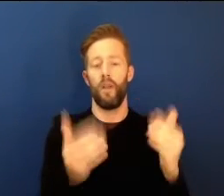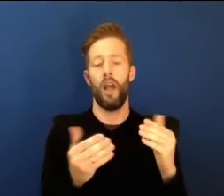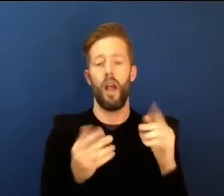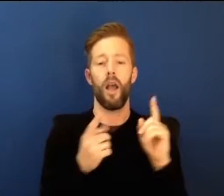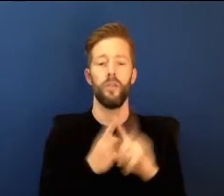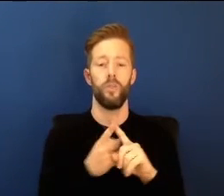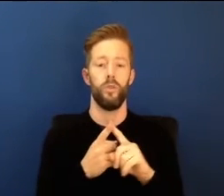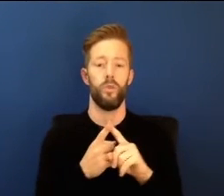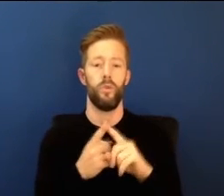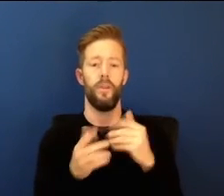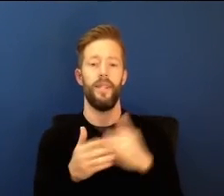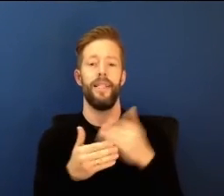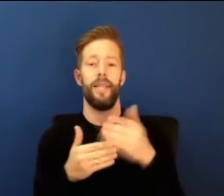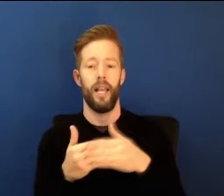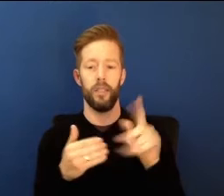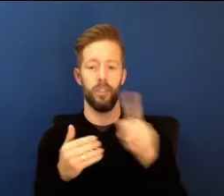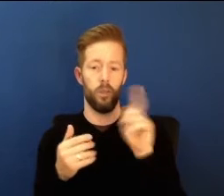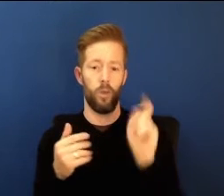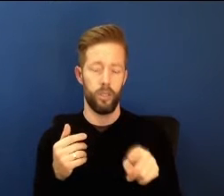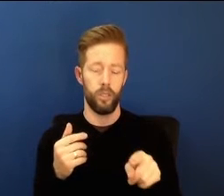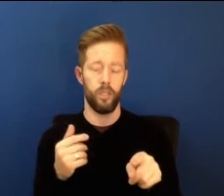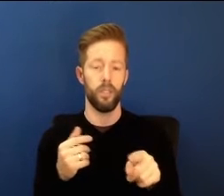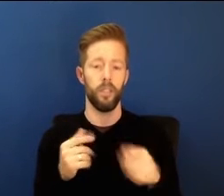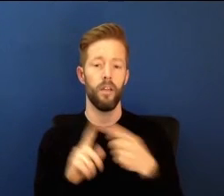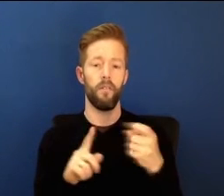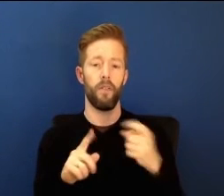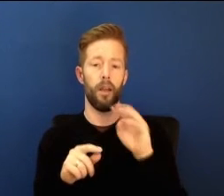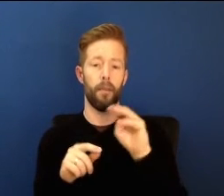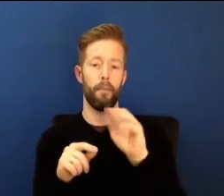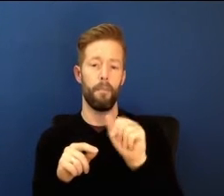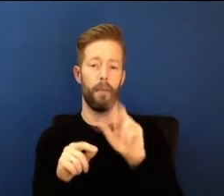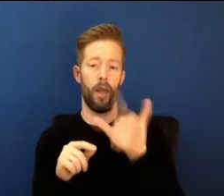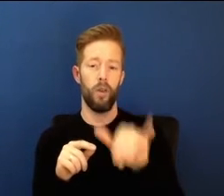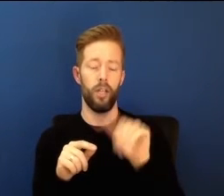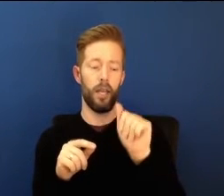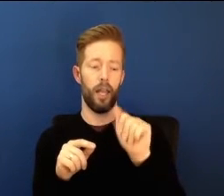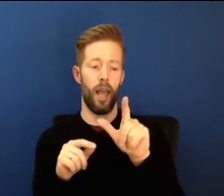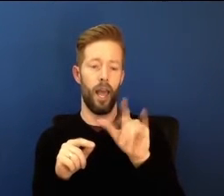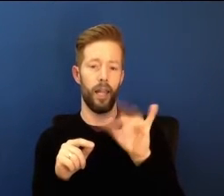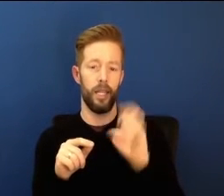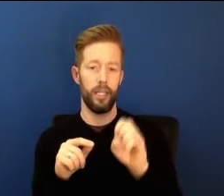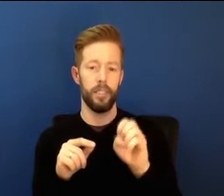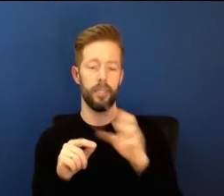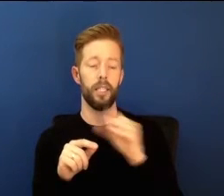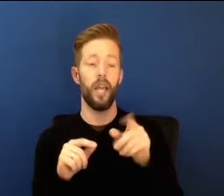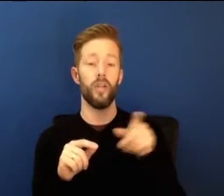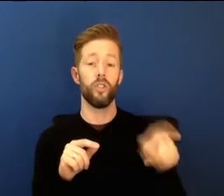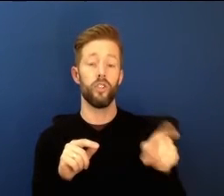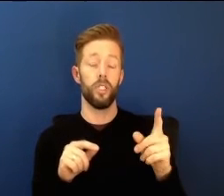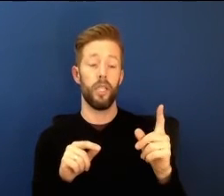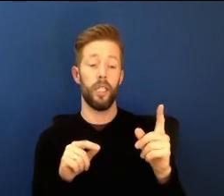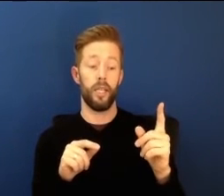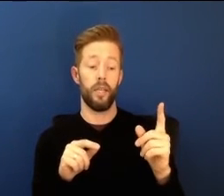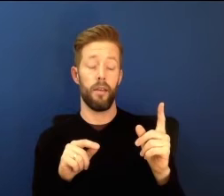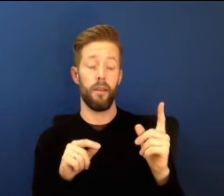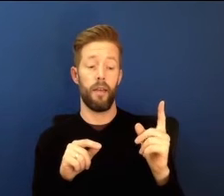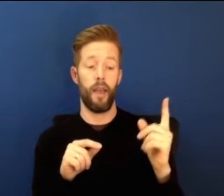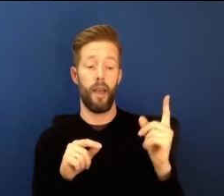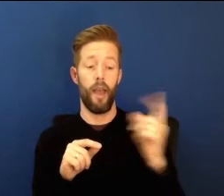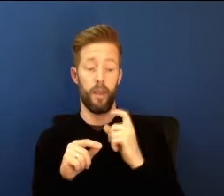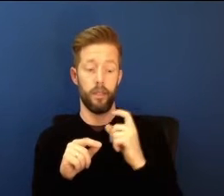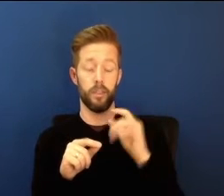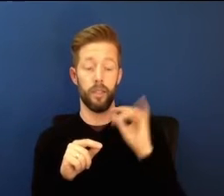Moving on to our next question is from Mary Alice, and she asks,